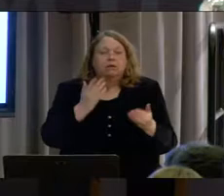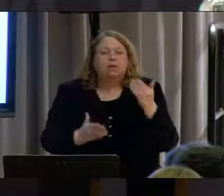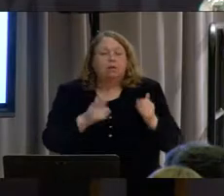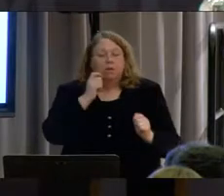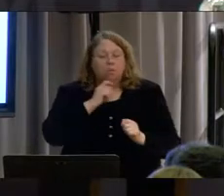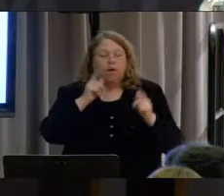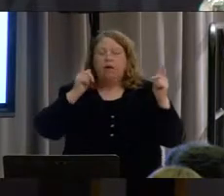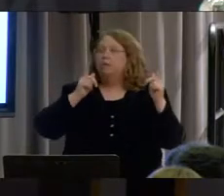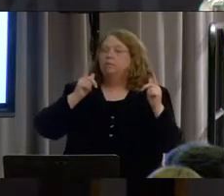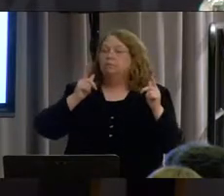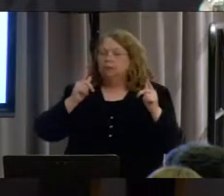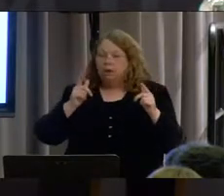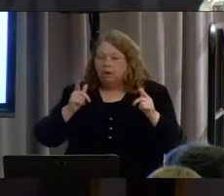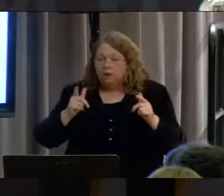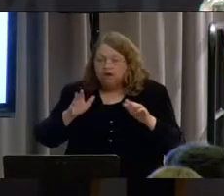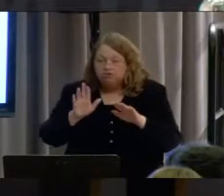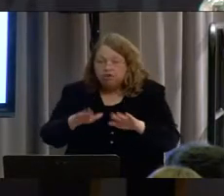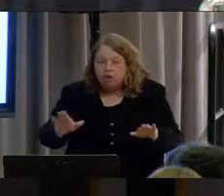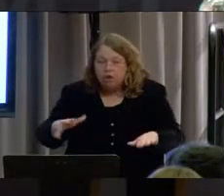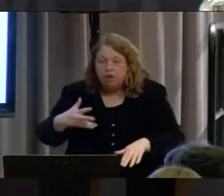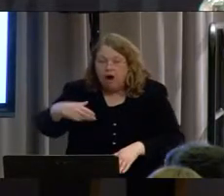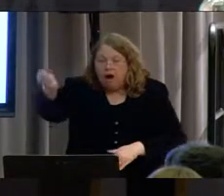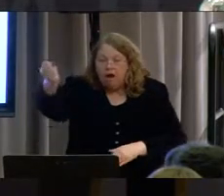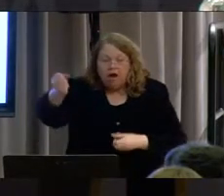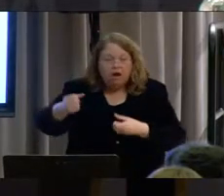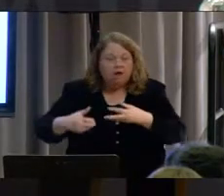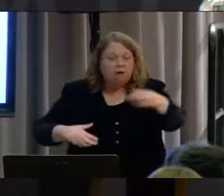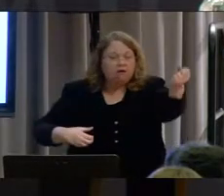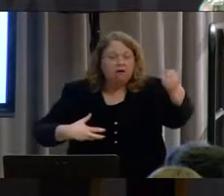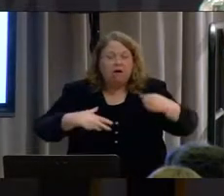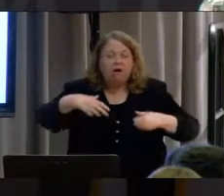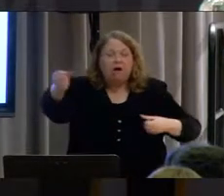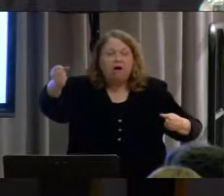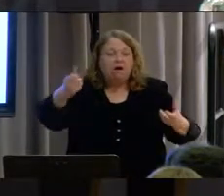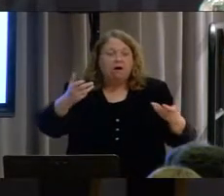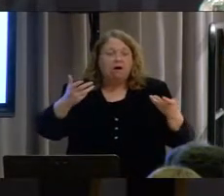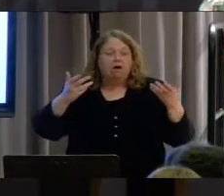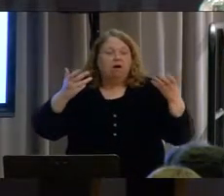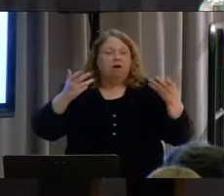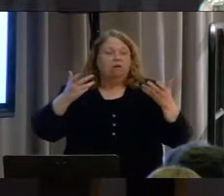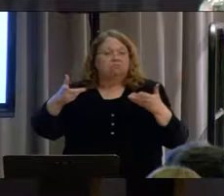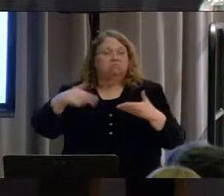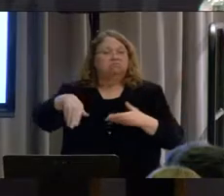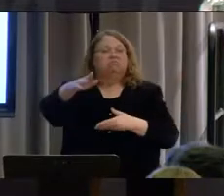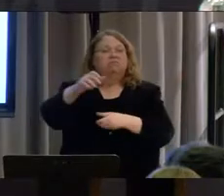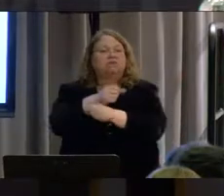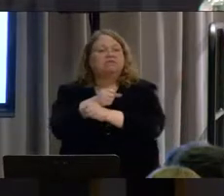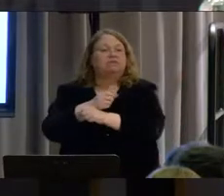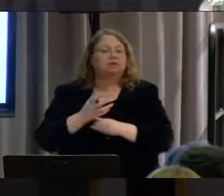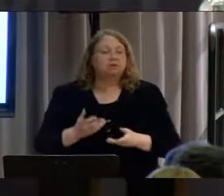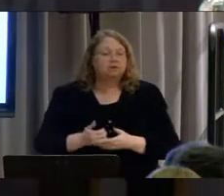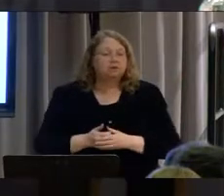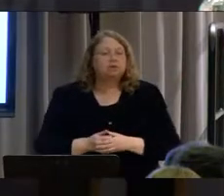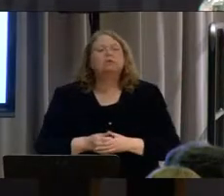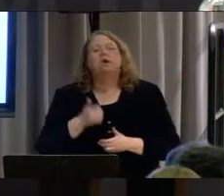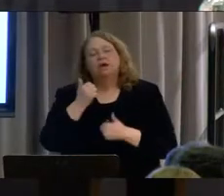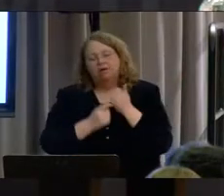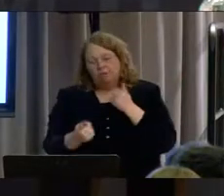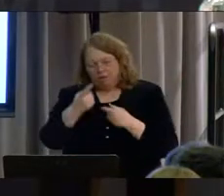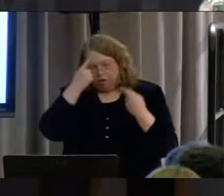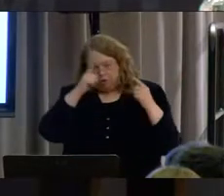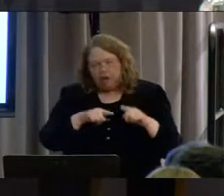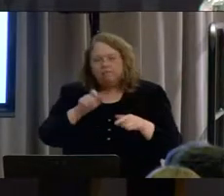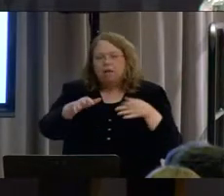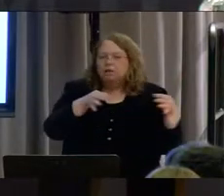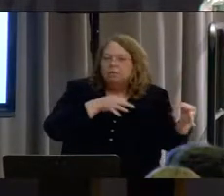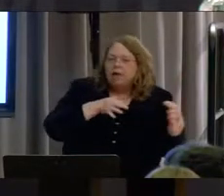children taken away from you. So Monument Avenue, we'll see what happens and all that. Everybody agrees you've got to explain